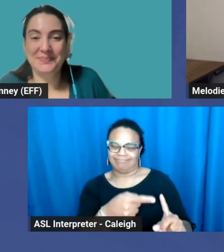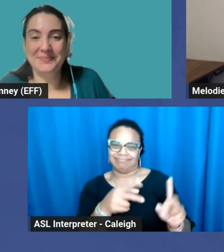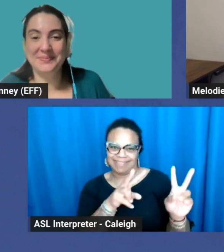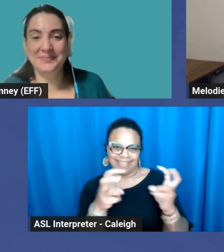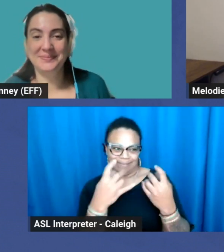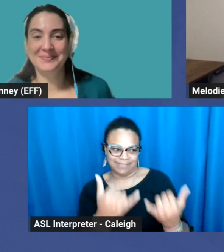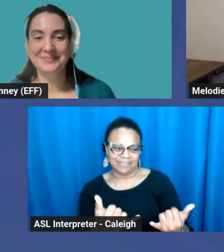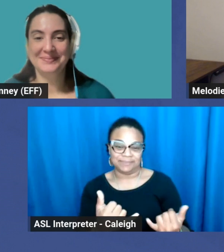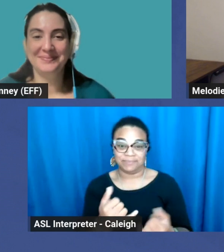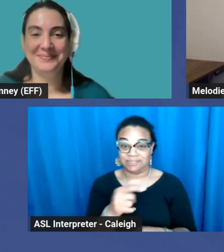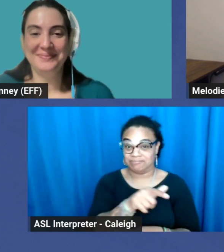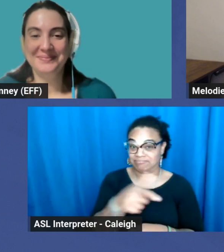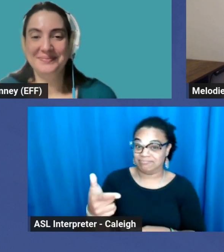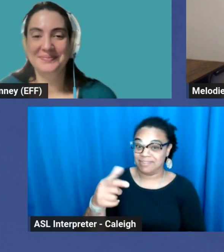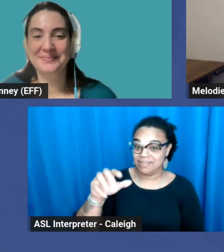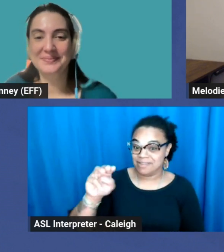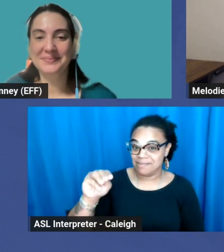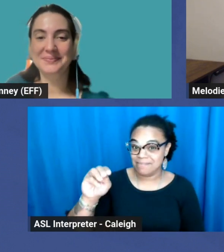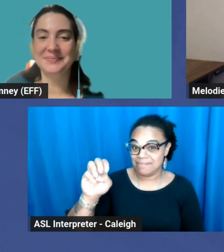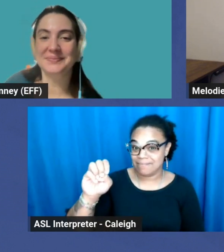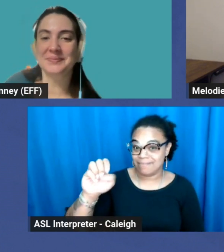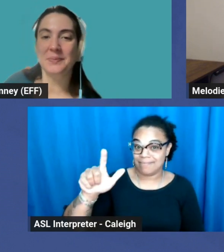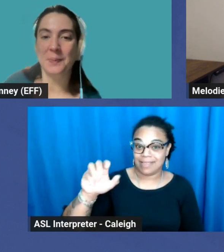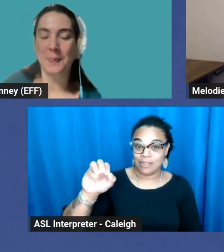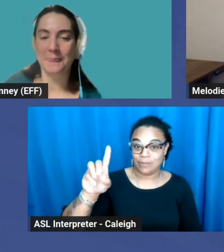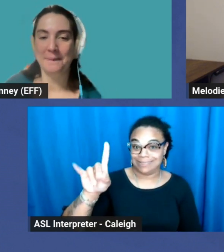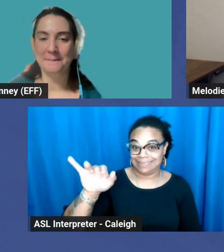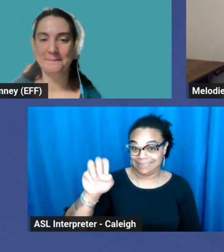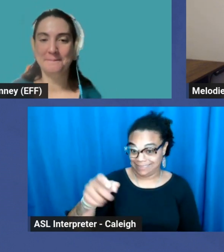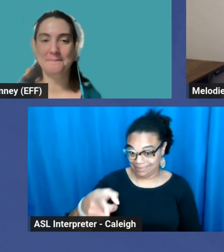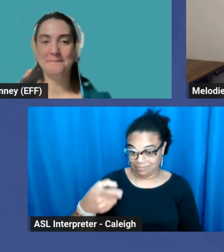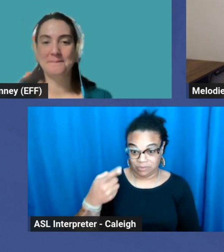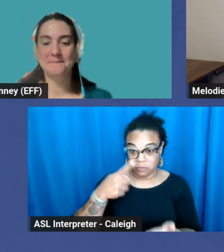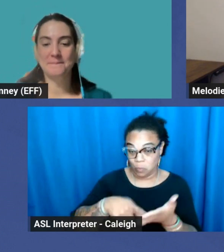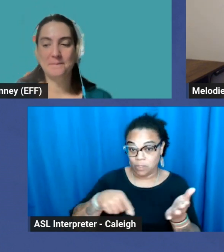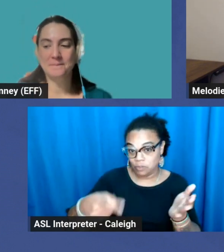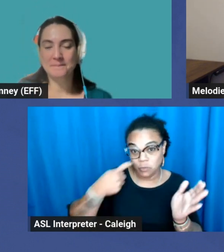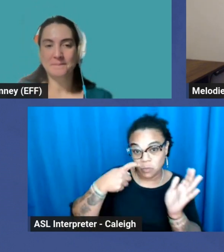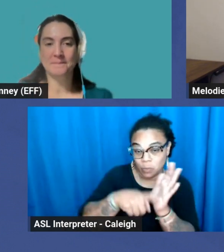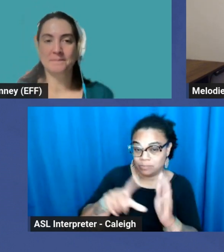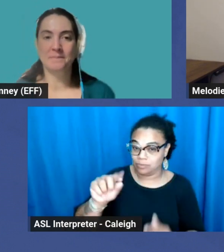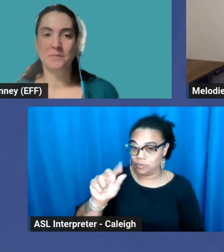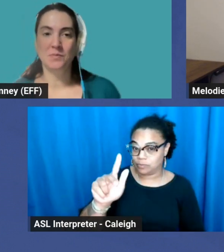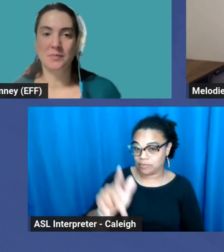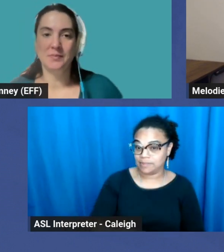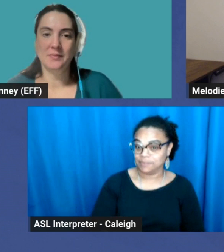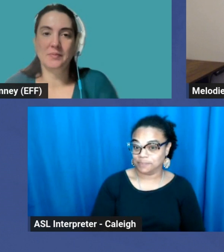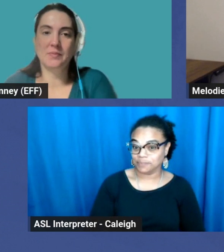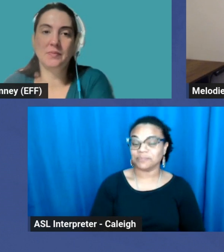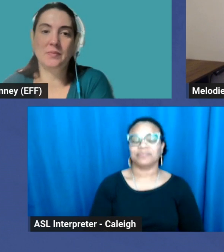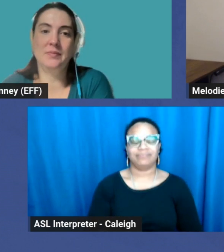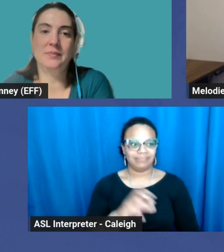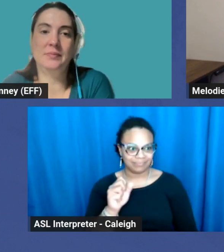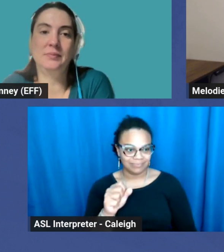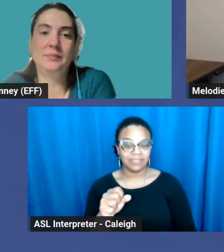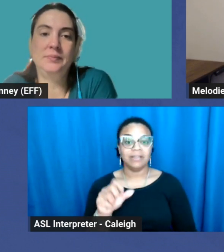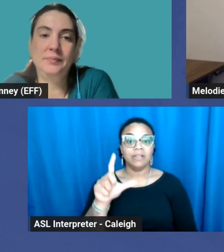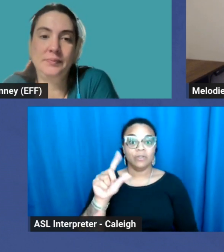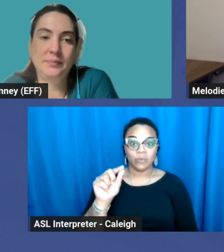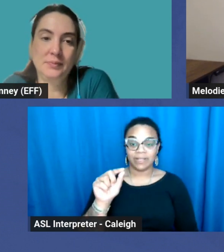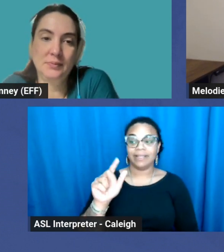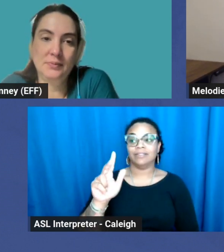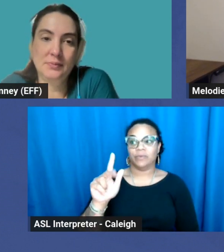I'm just going to move down the row. Melody, what about you? What did you see in 2023? Yeah, so in